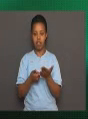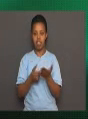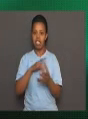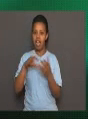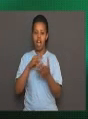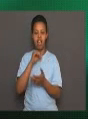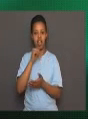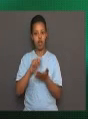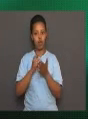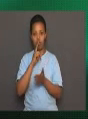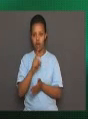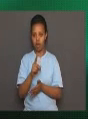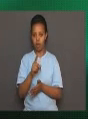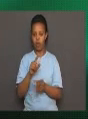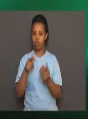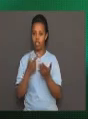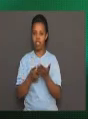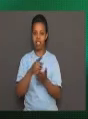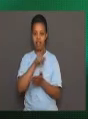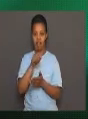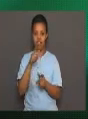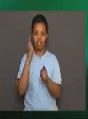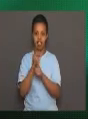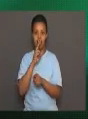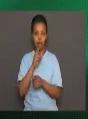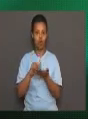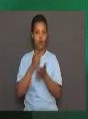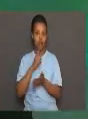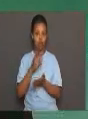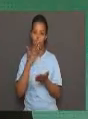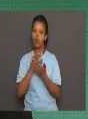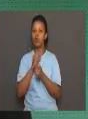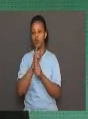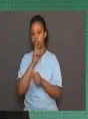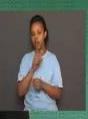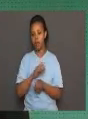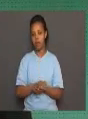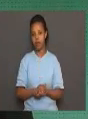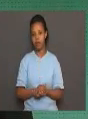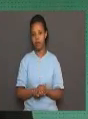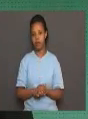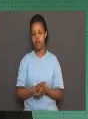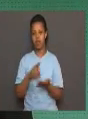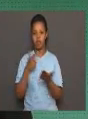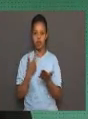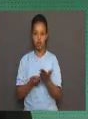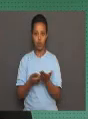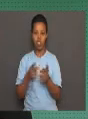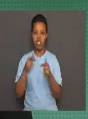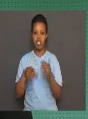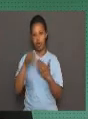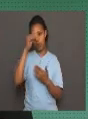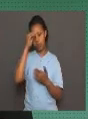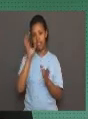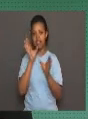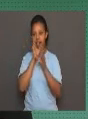dissolve, you are correct. Good work. This brings us to the end